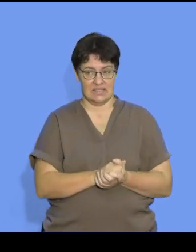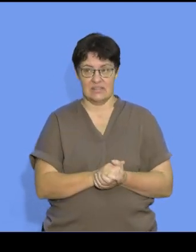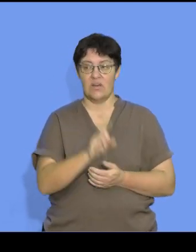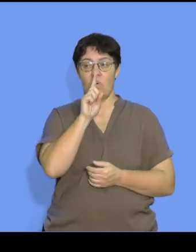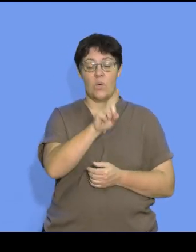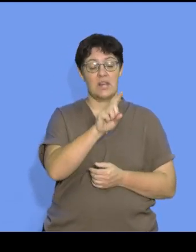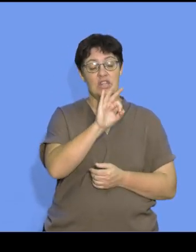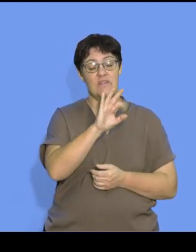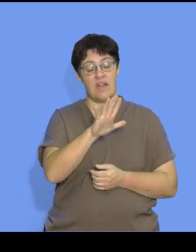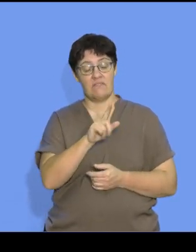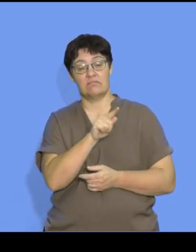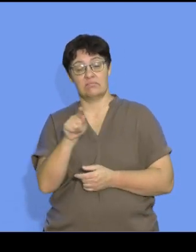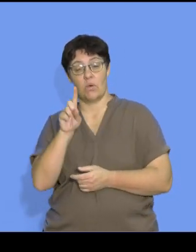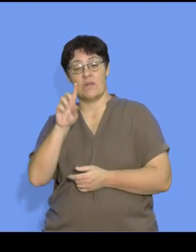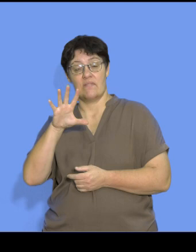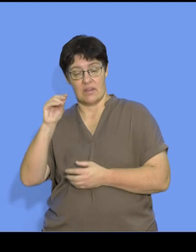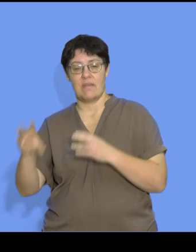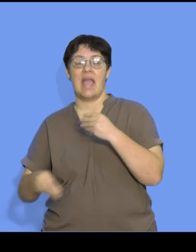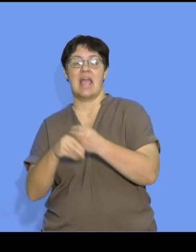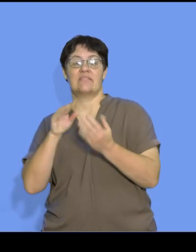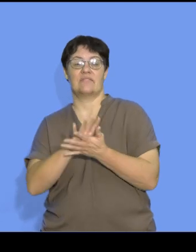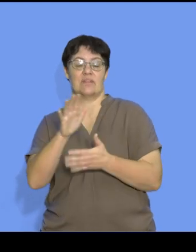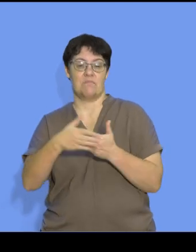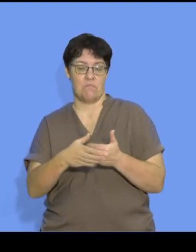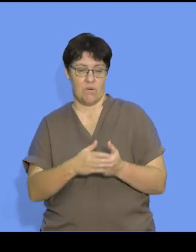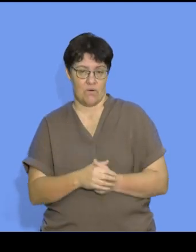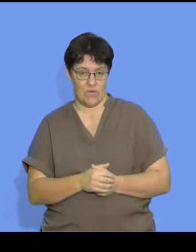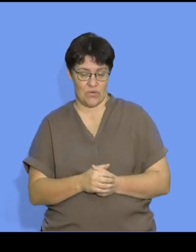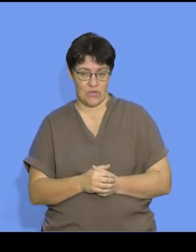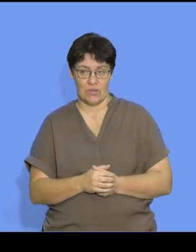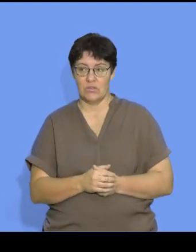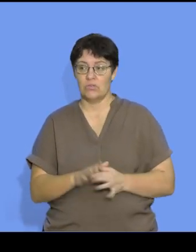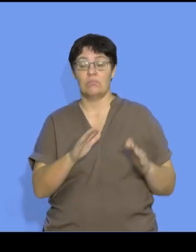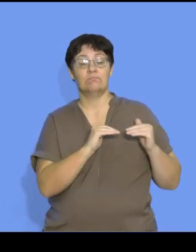to 115, 15 was added. So my common difference